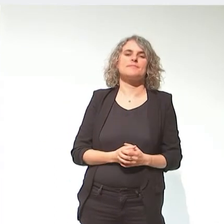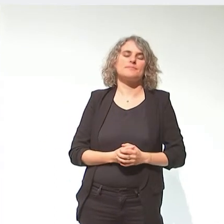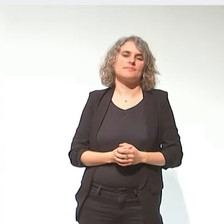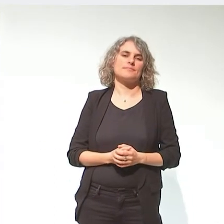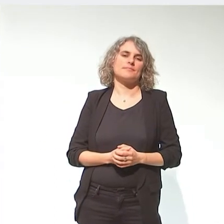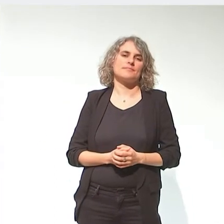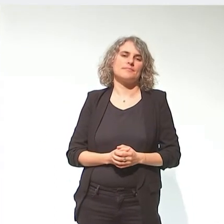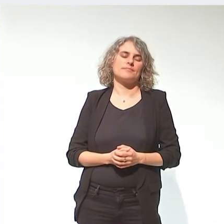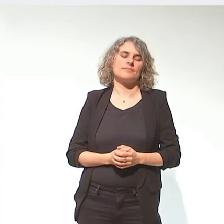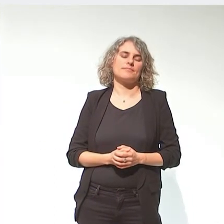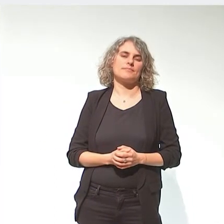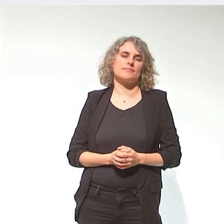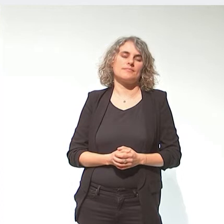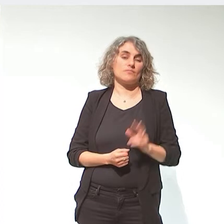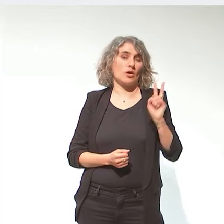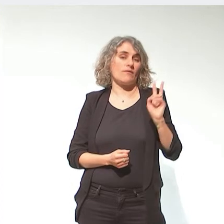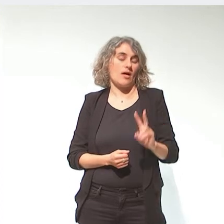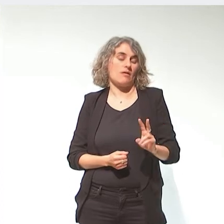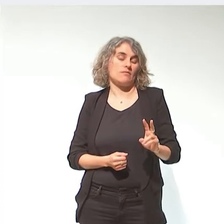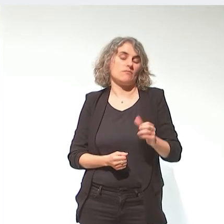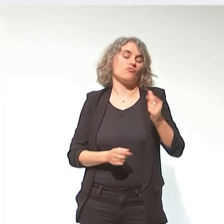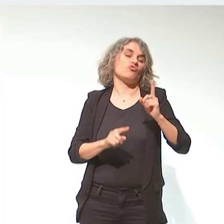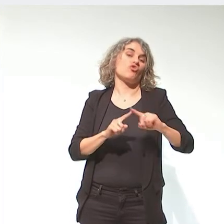in 2018 with the law